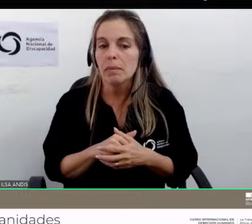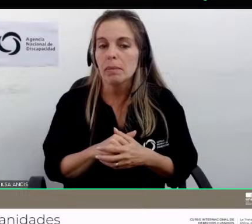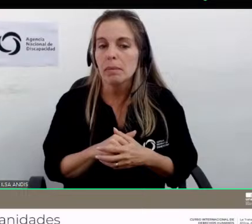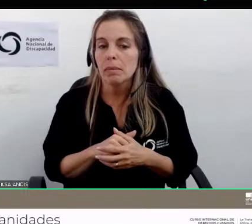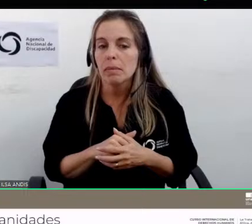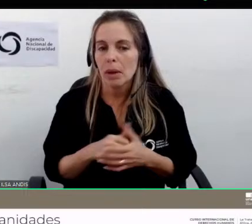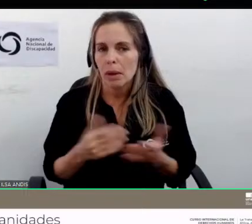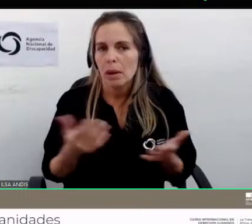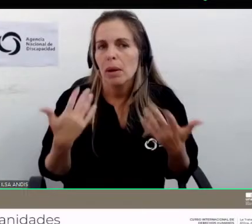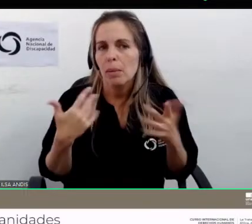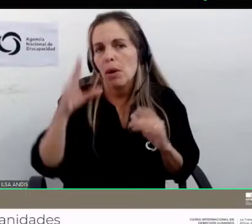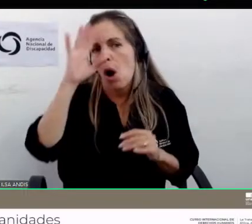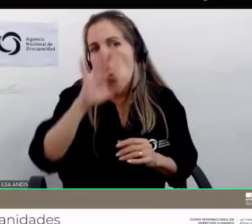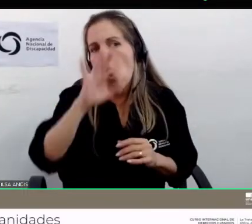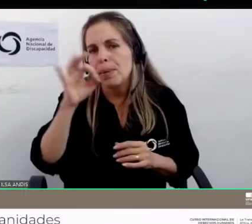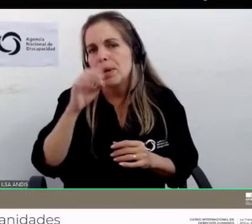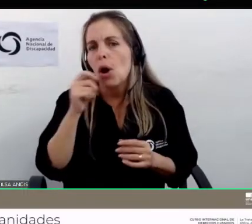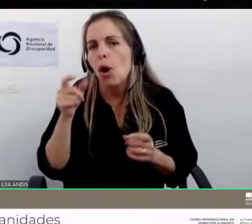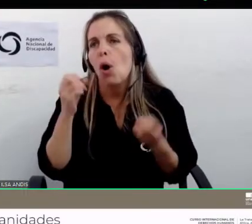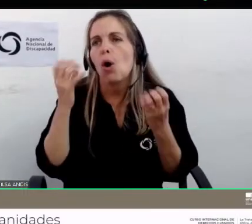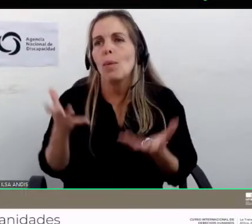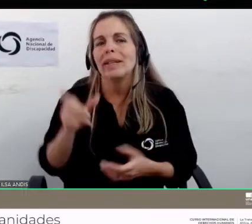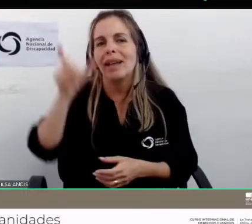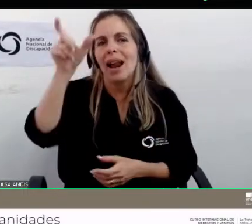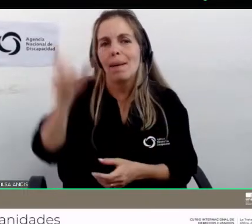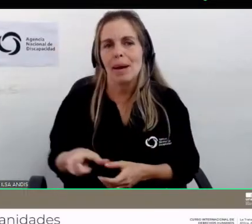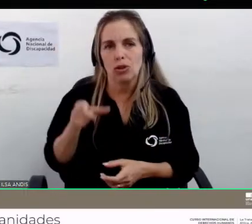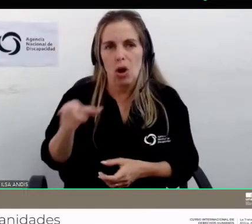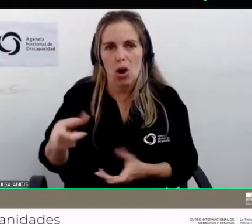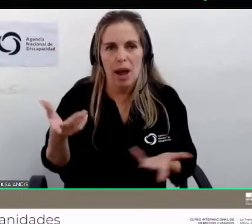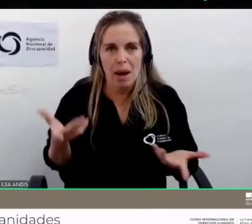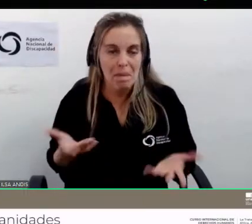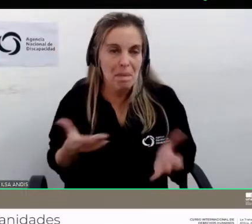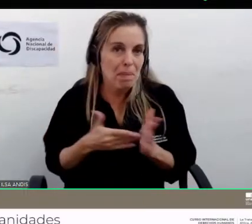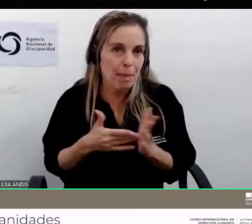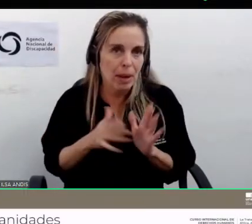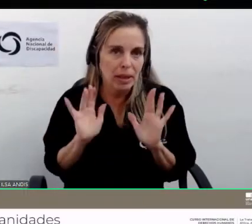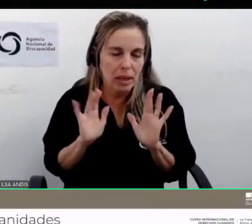on the position or stance of the victim or victims.